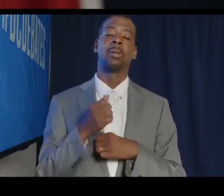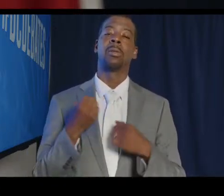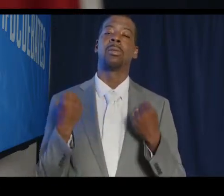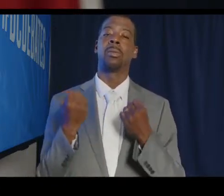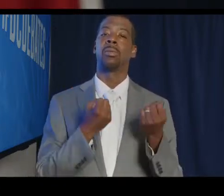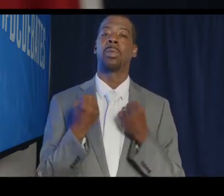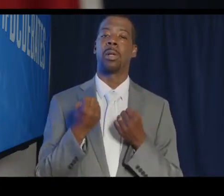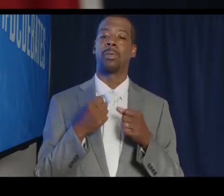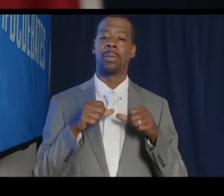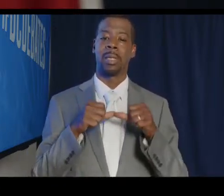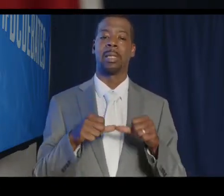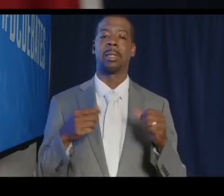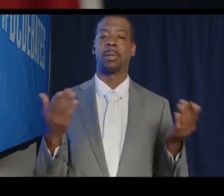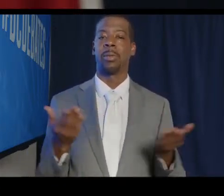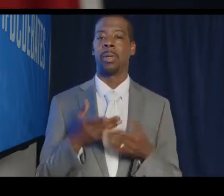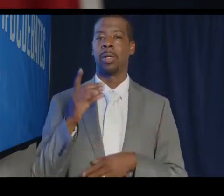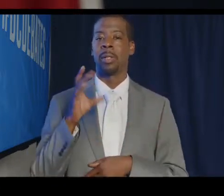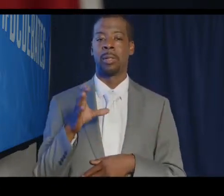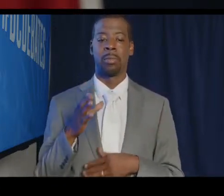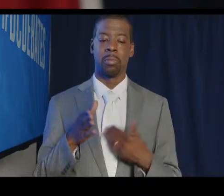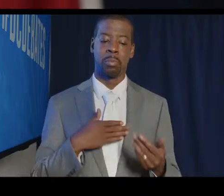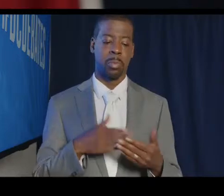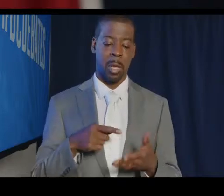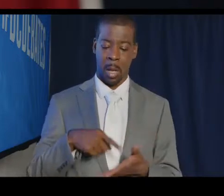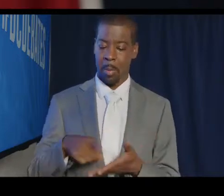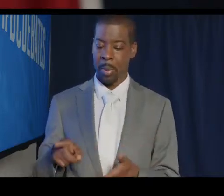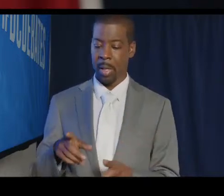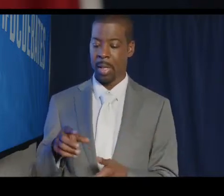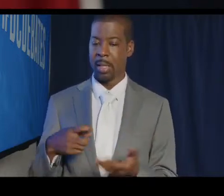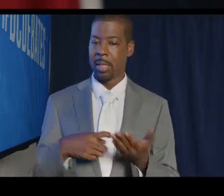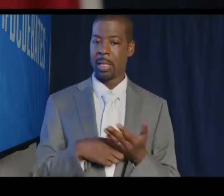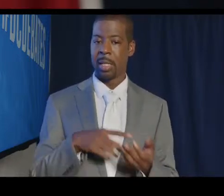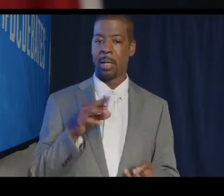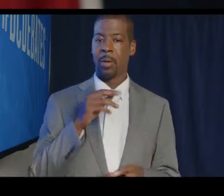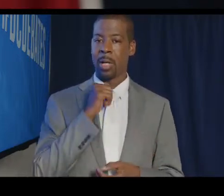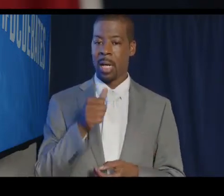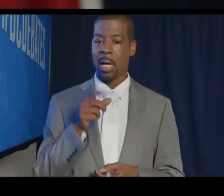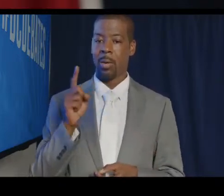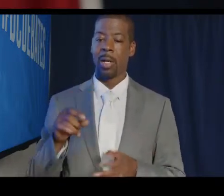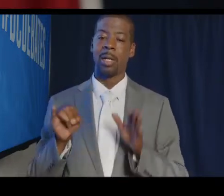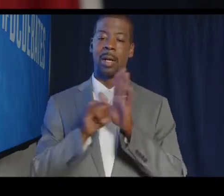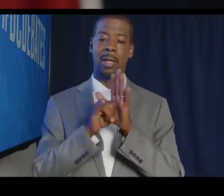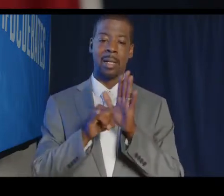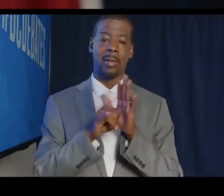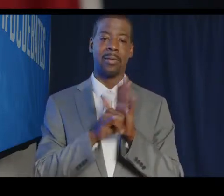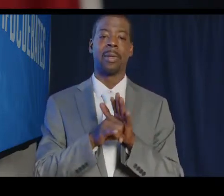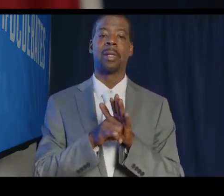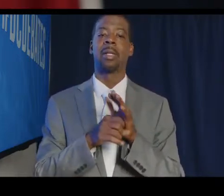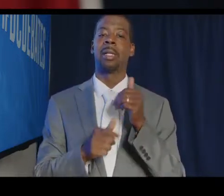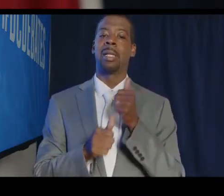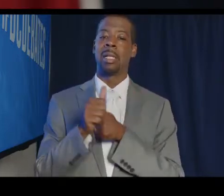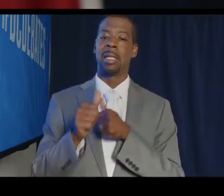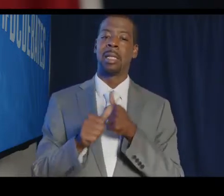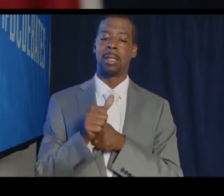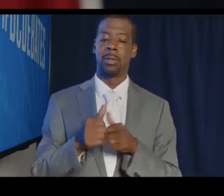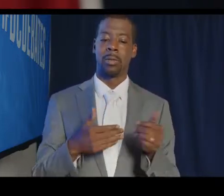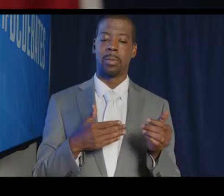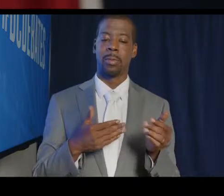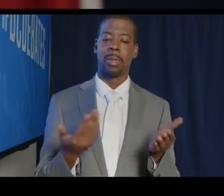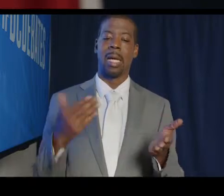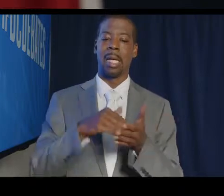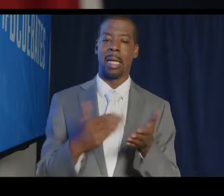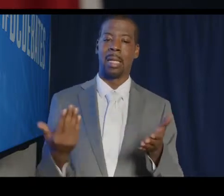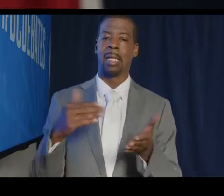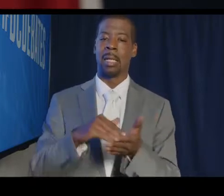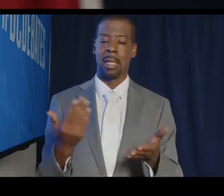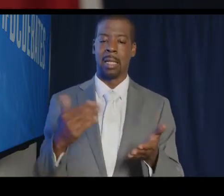be on the road, whether they paid the tickets or not. We need to make sure we are identifying dangerous patterns and taking the appropriate steps before